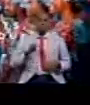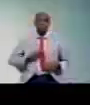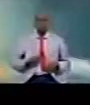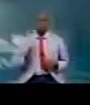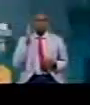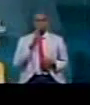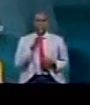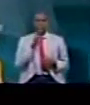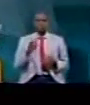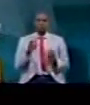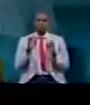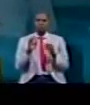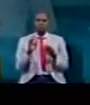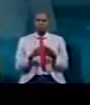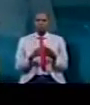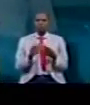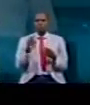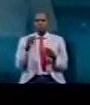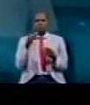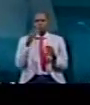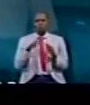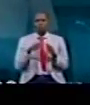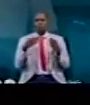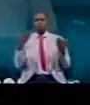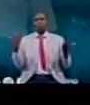In Jesus' name.